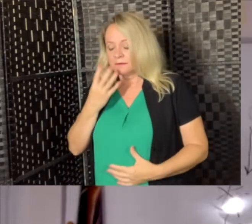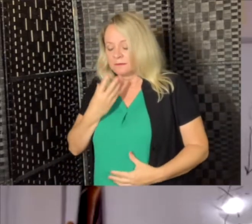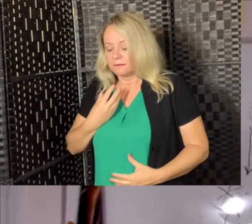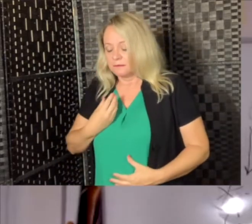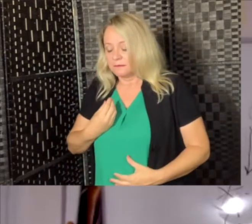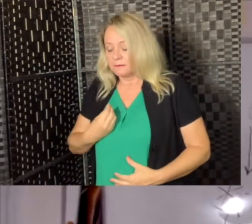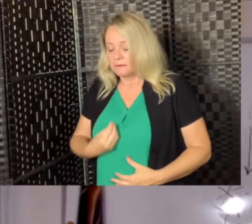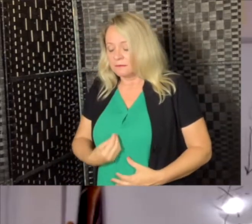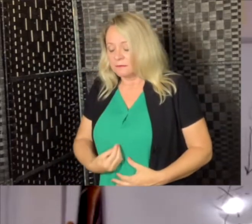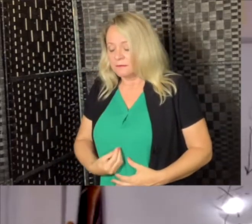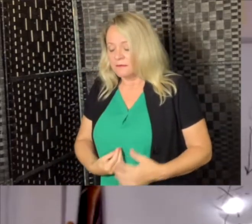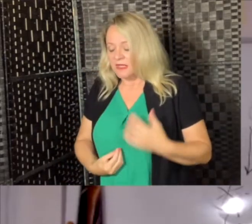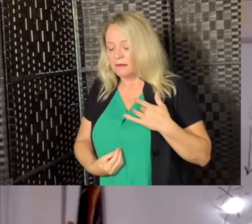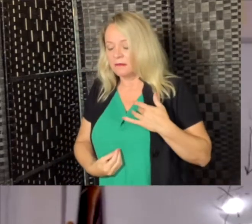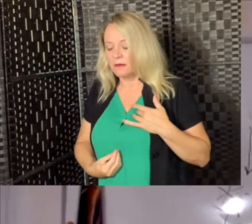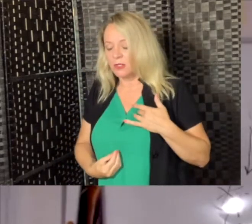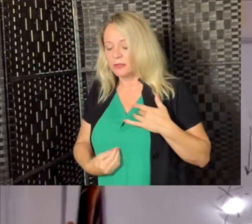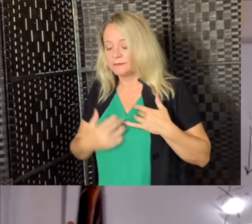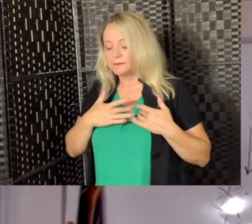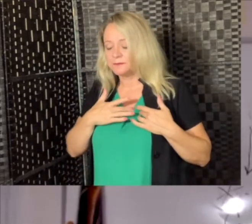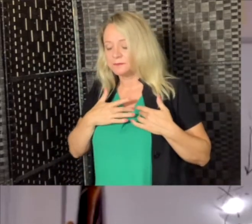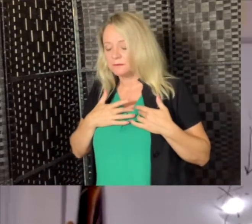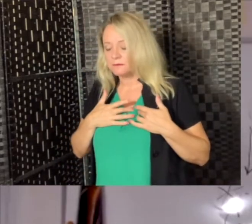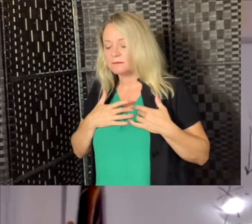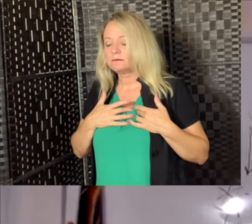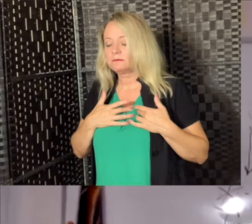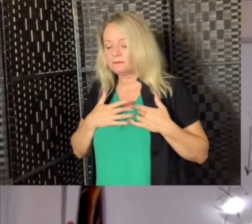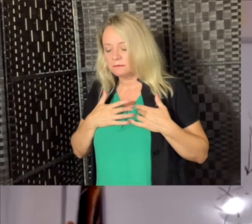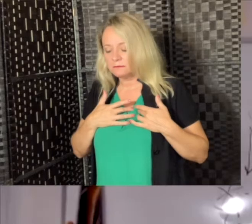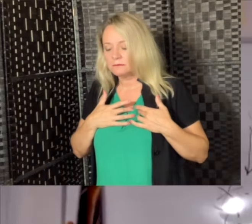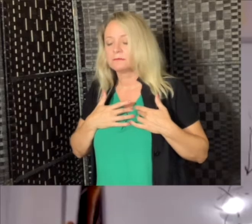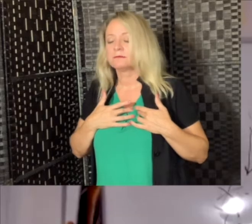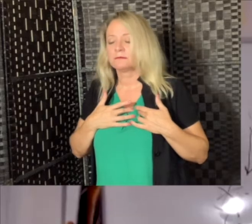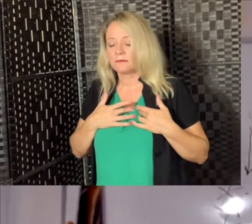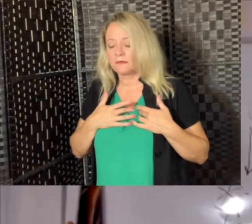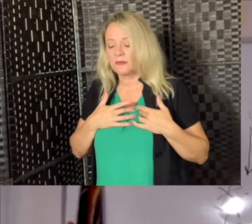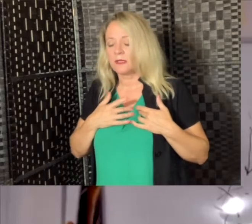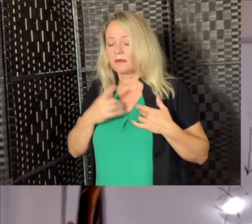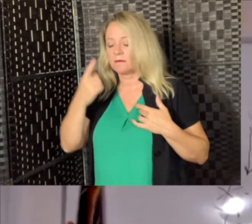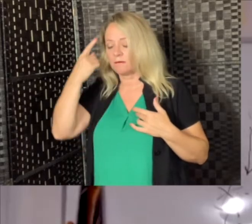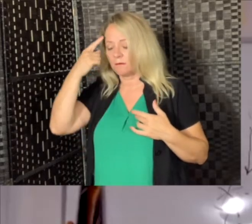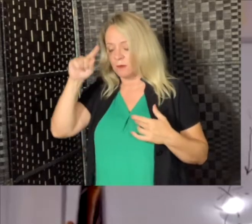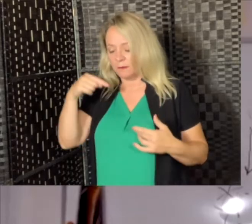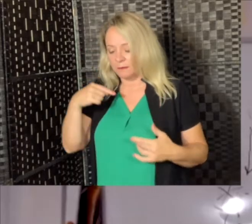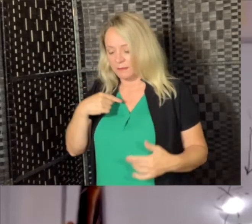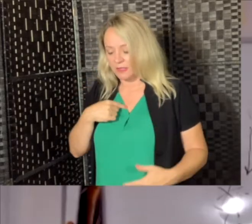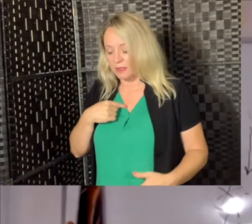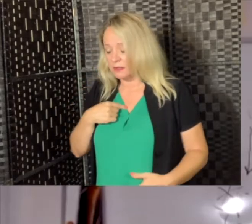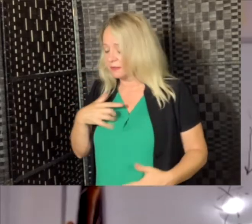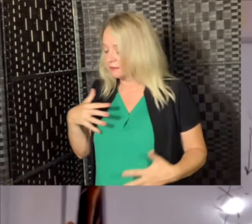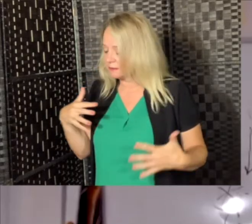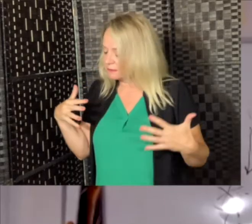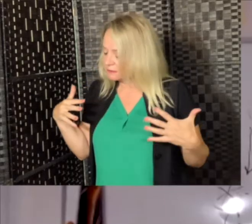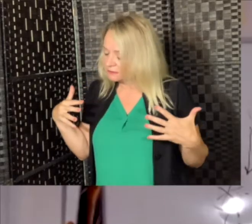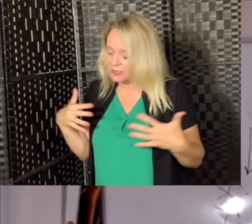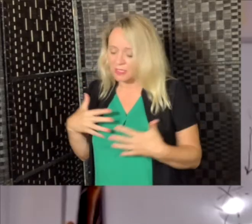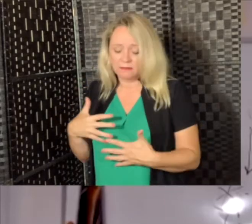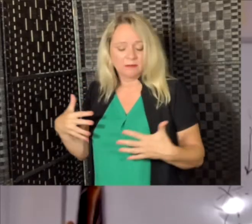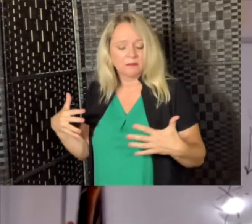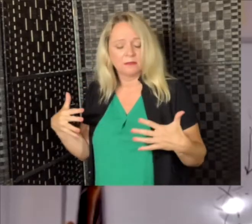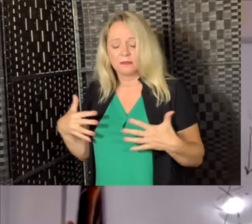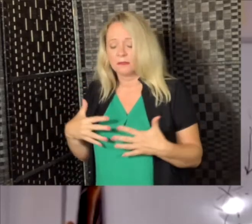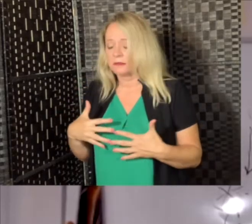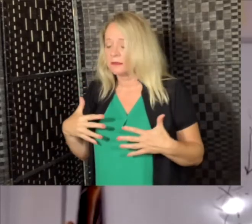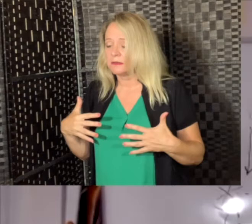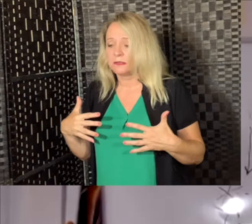really understand your world now, and I will travel there and I will travel with you to Israel. And they did.